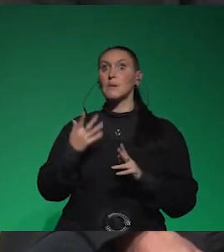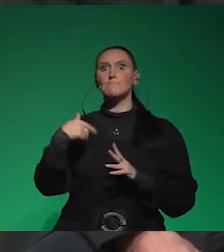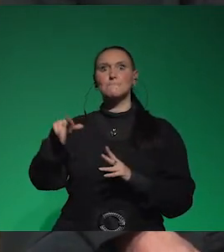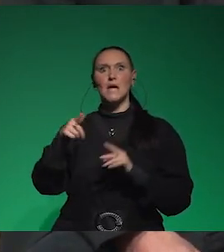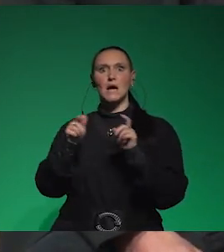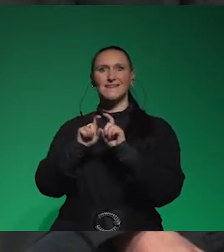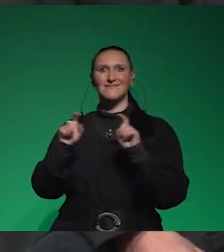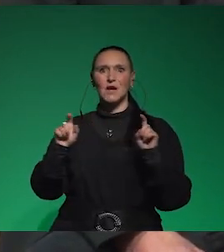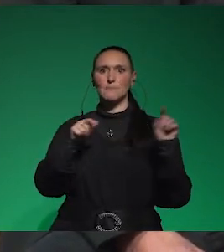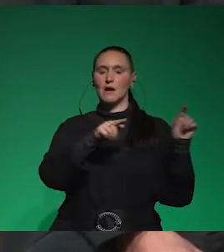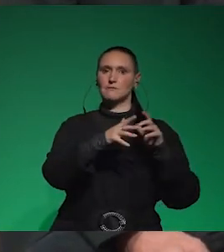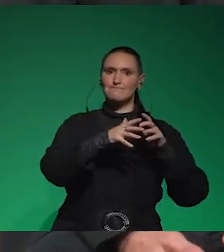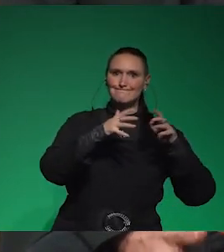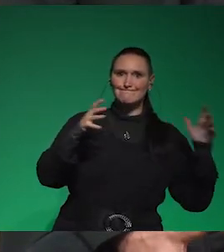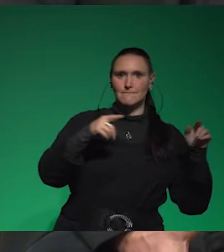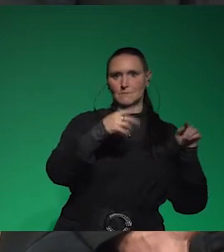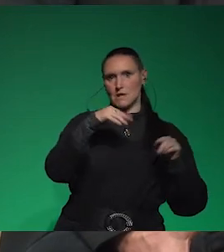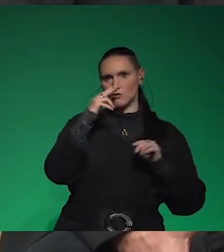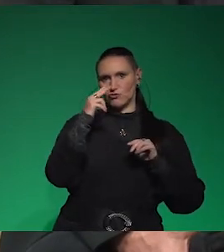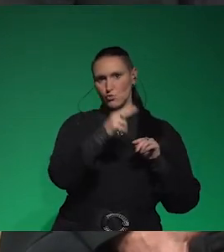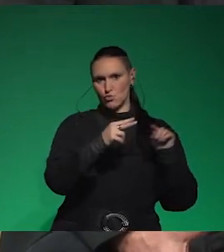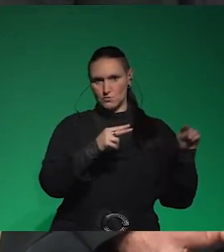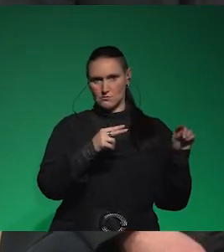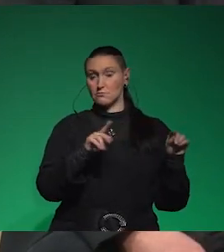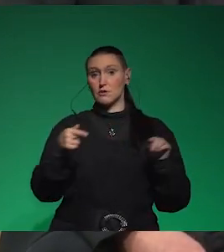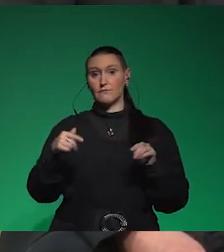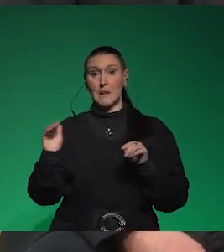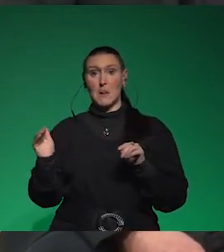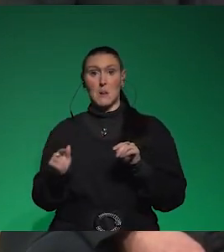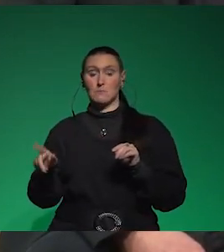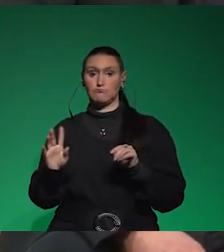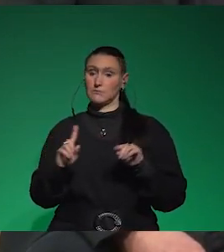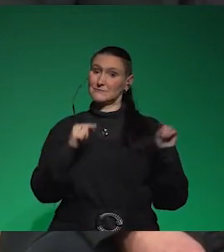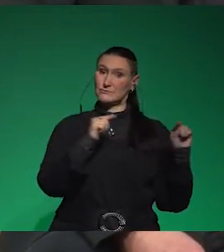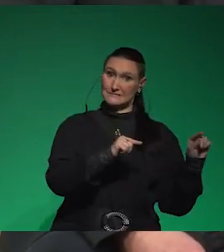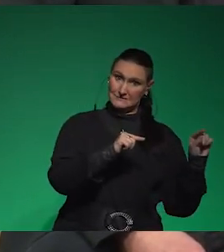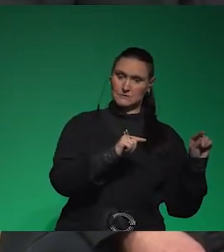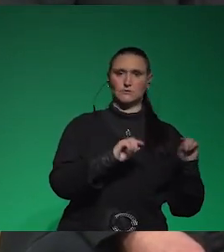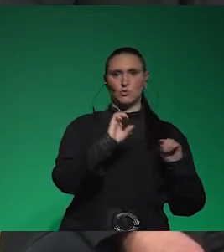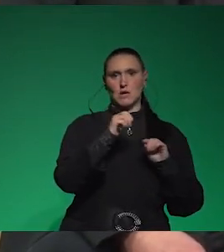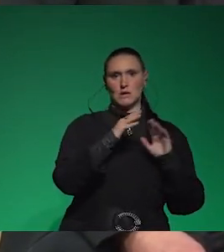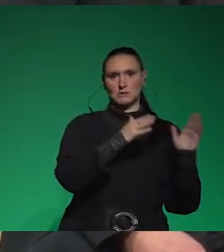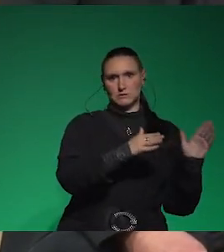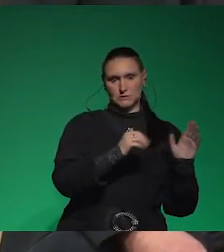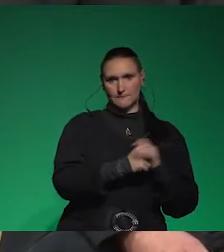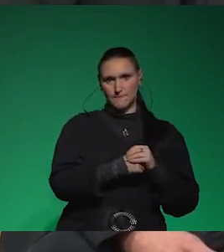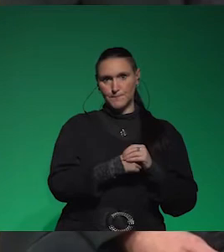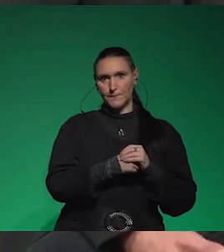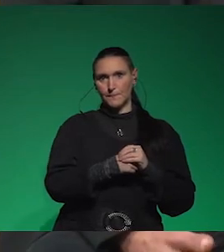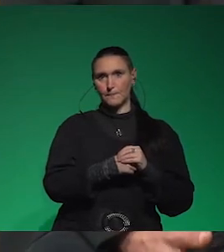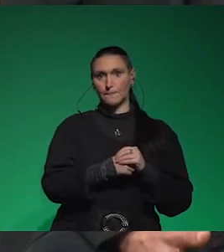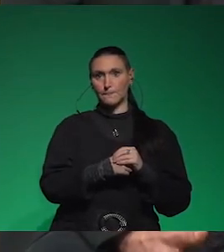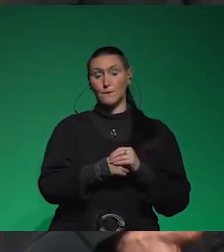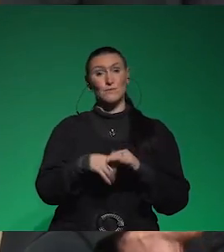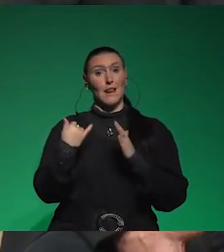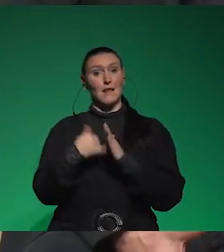In this last phase of our research project, we have started to also interview some of the companies, but it is